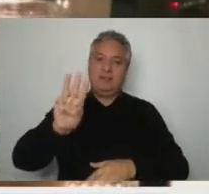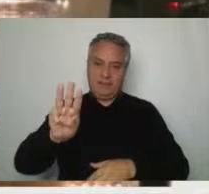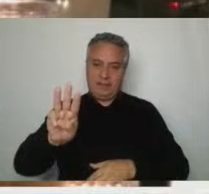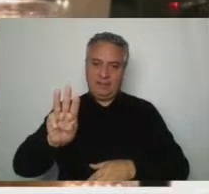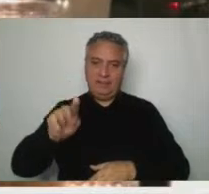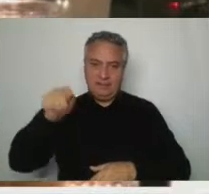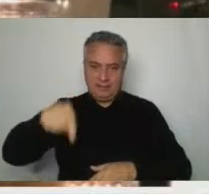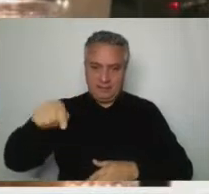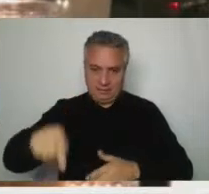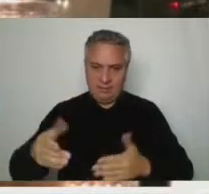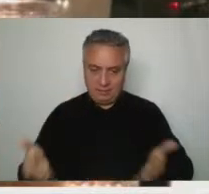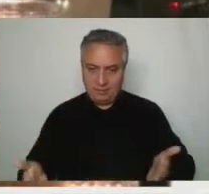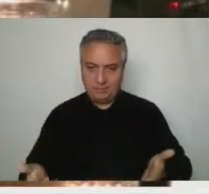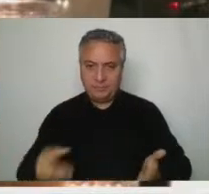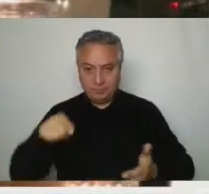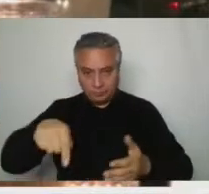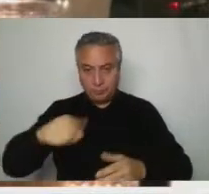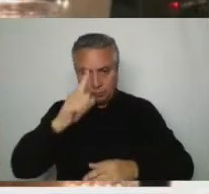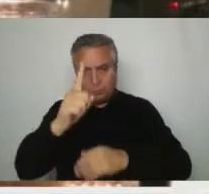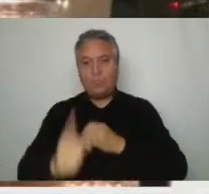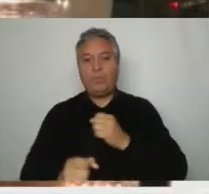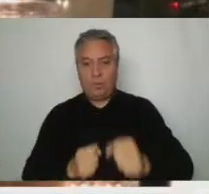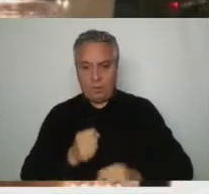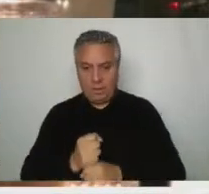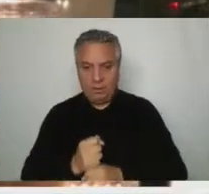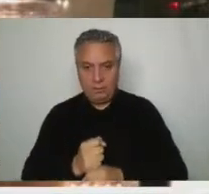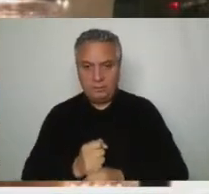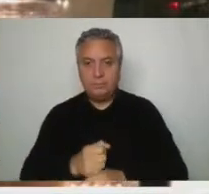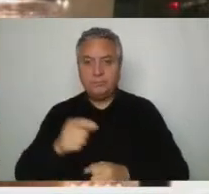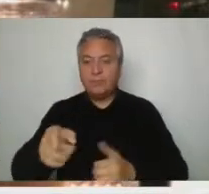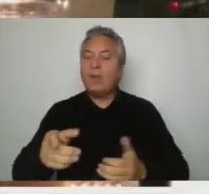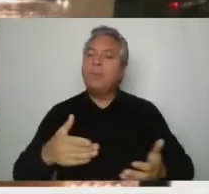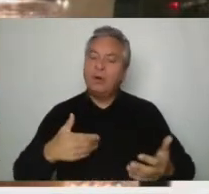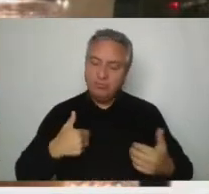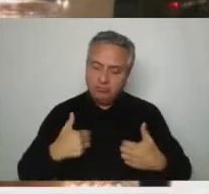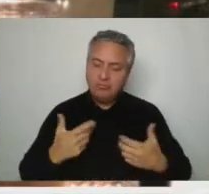in our Gini index this year. So that's a setback,